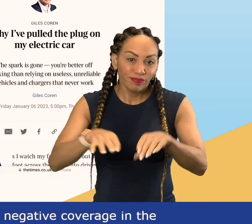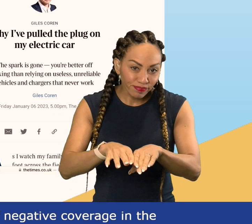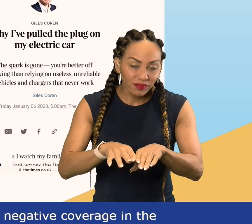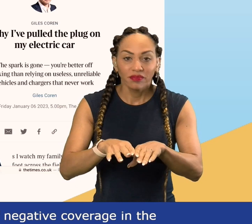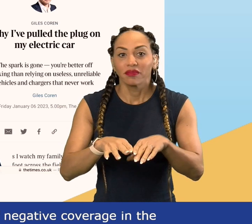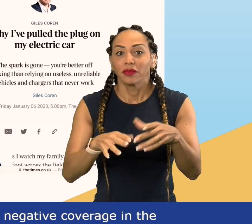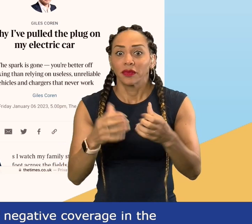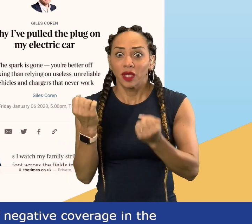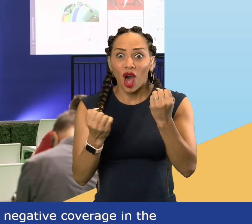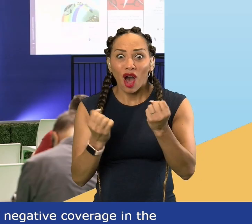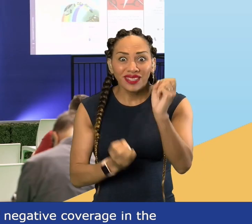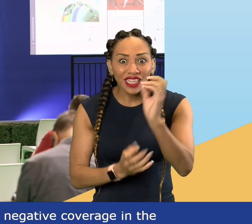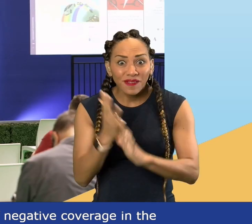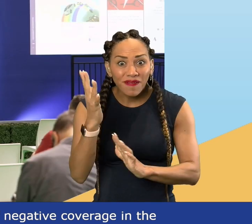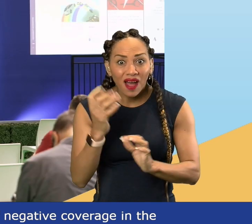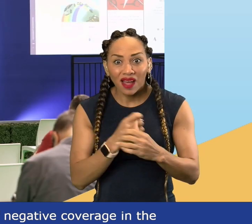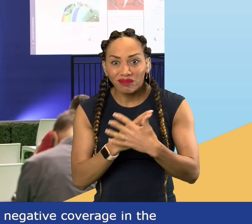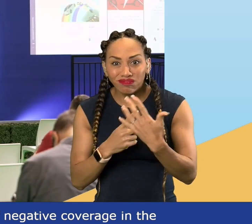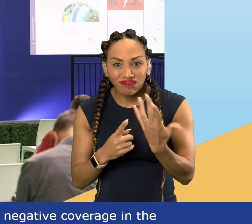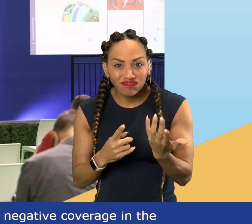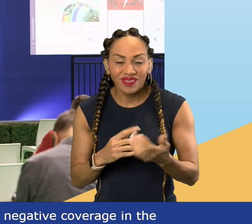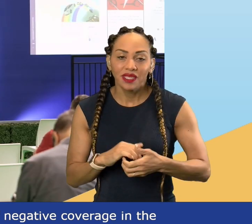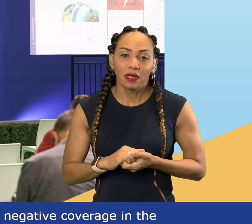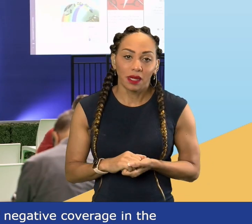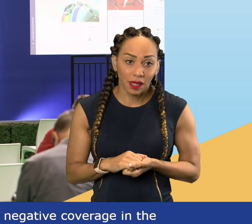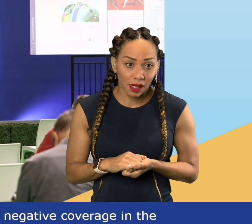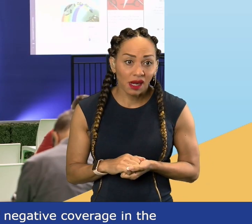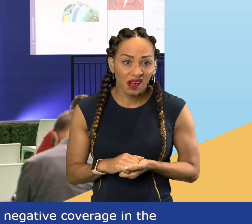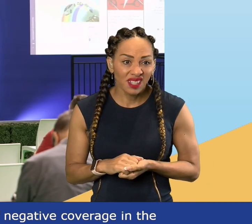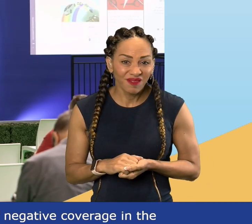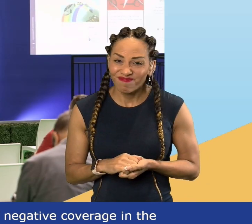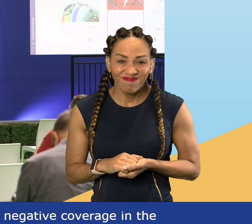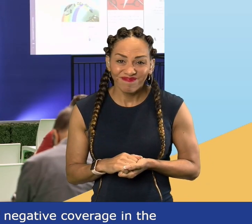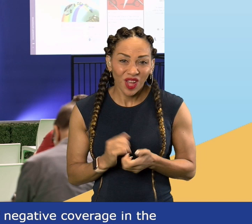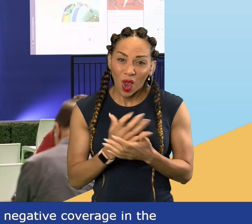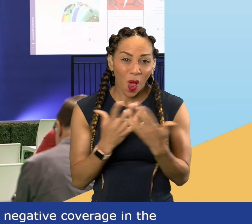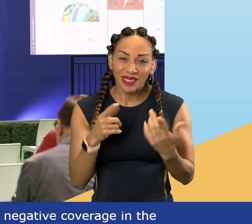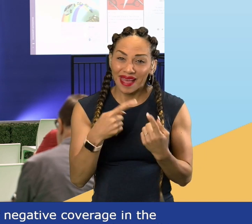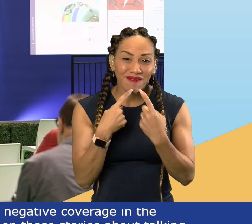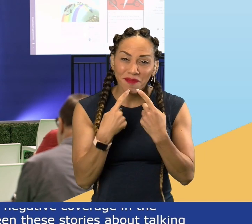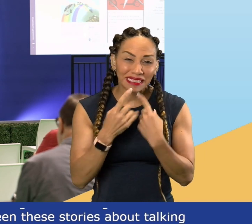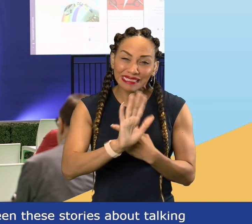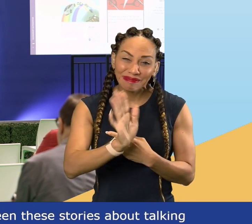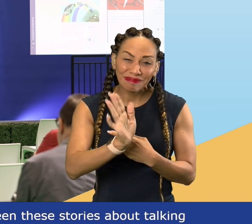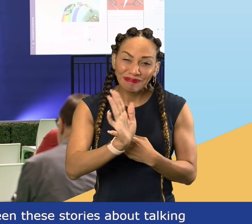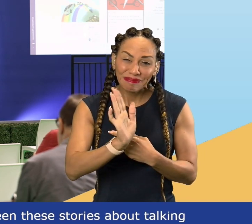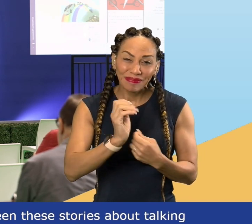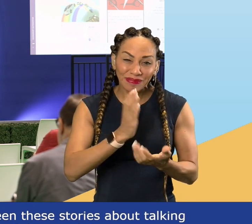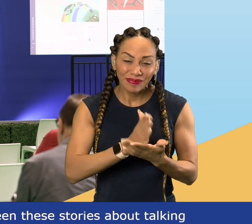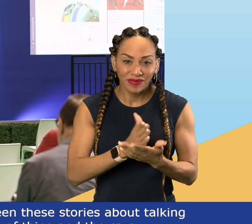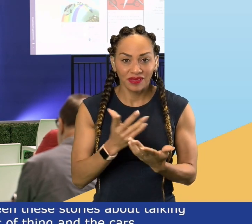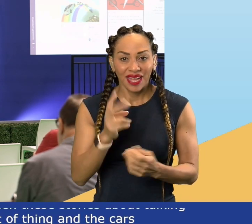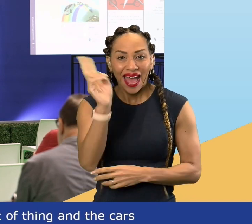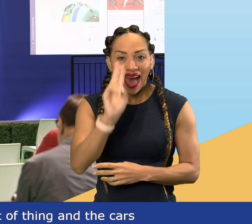catching fire. A lot of this, let's be honest, but the vast majority of this is not true. No electric car is going to collapse a car park. If you